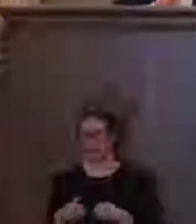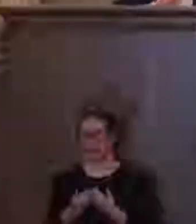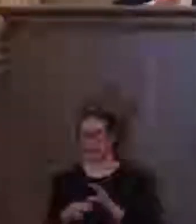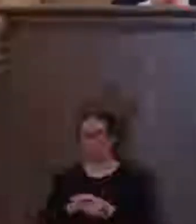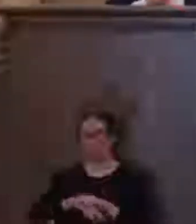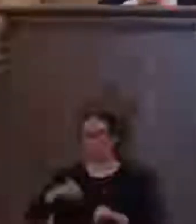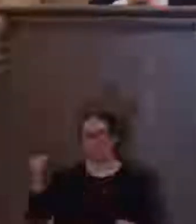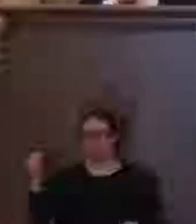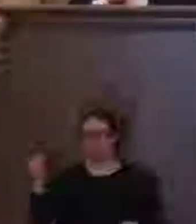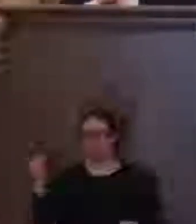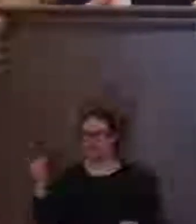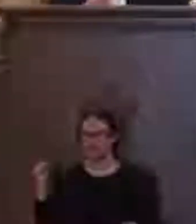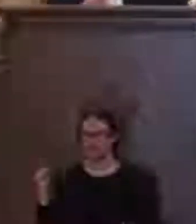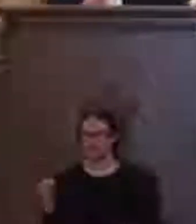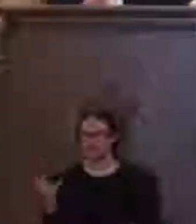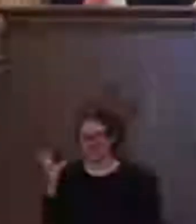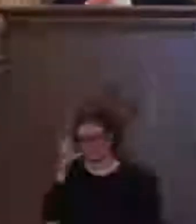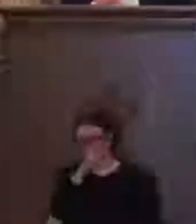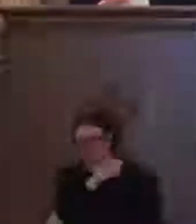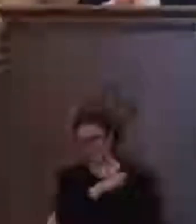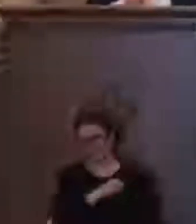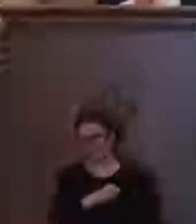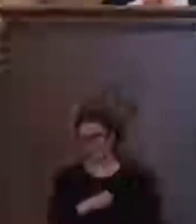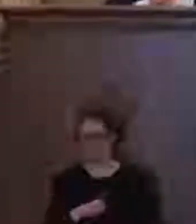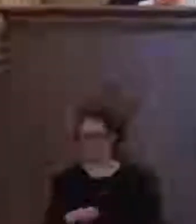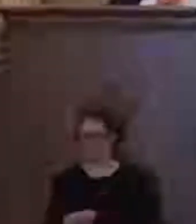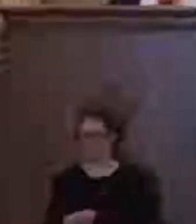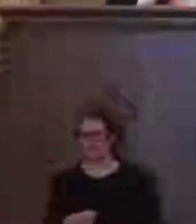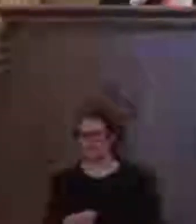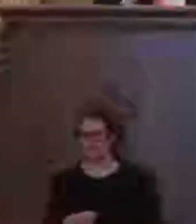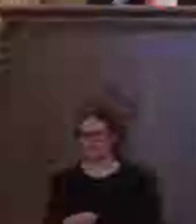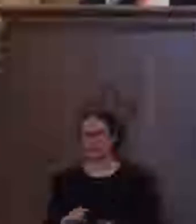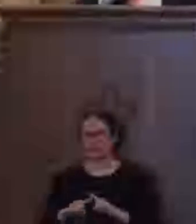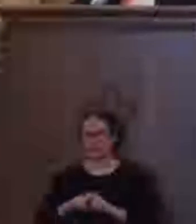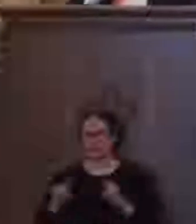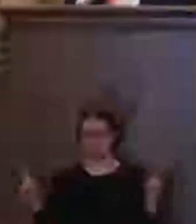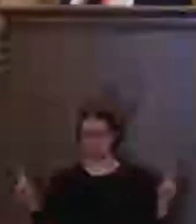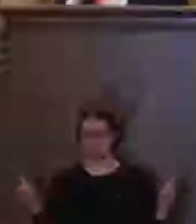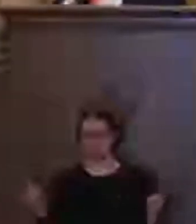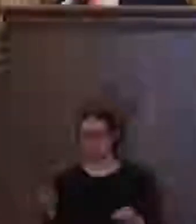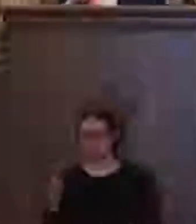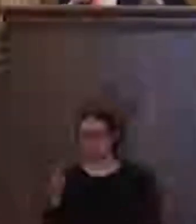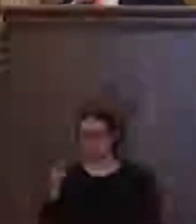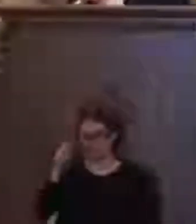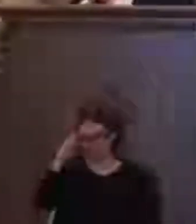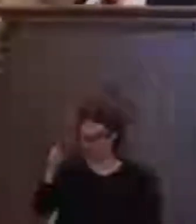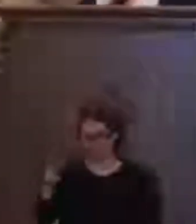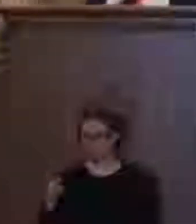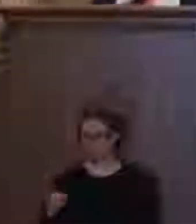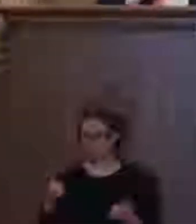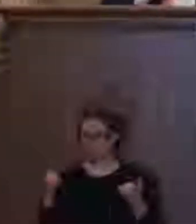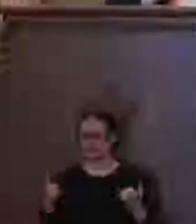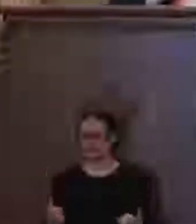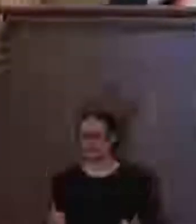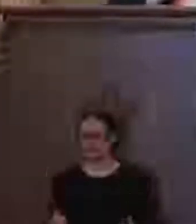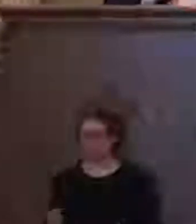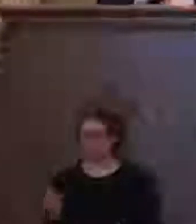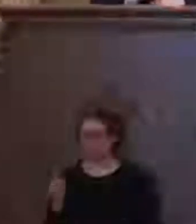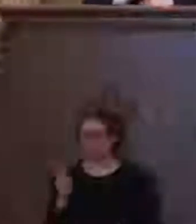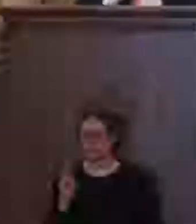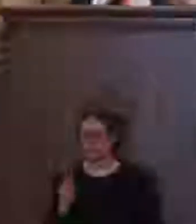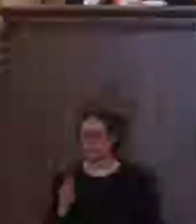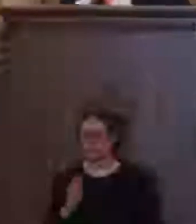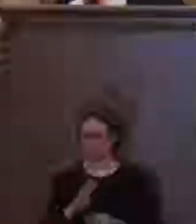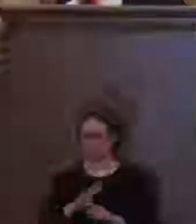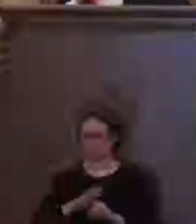got out, was by not coming. And you know, and the difference between him and now, between the